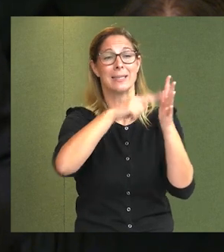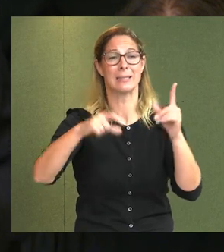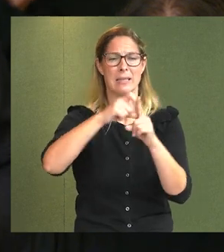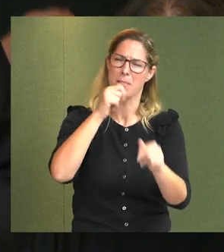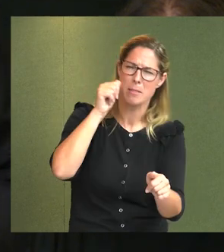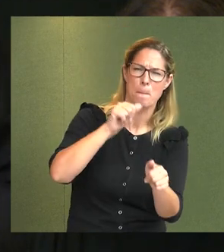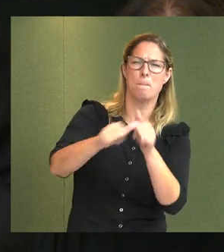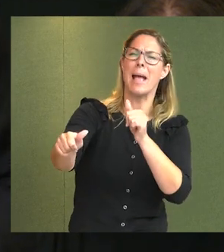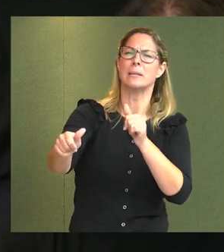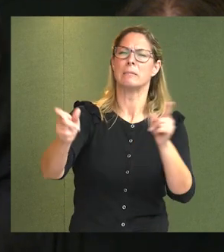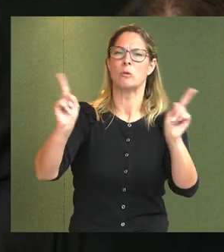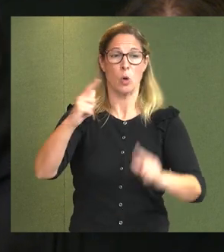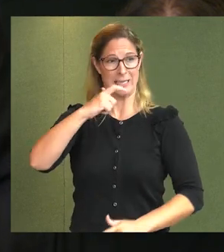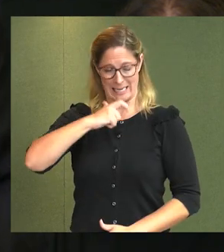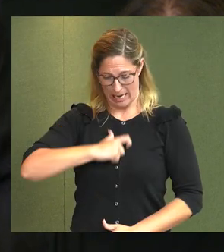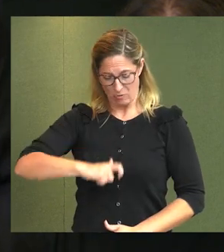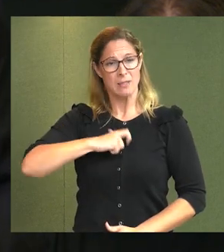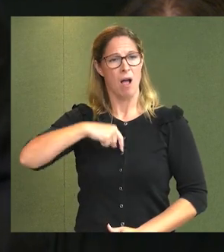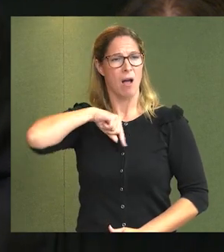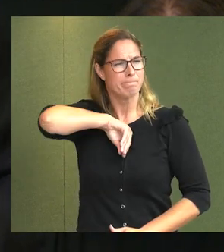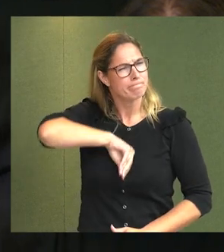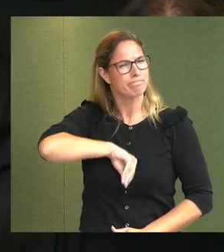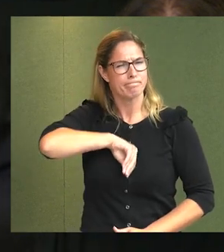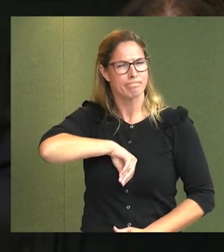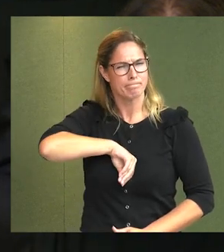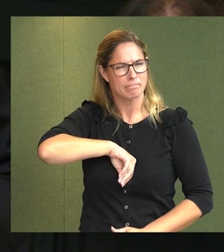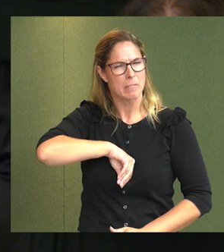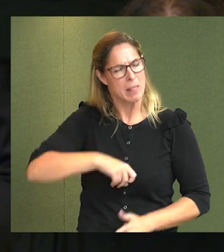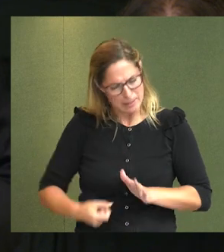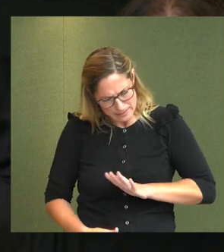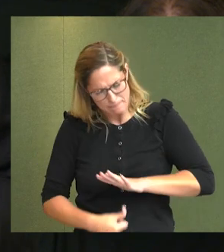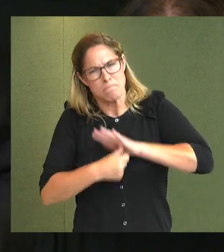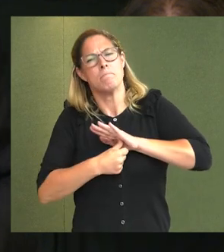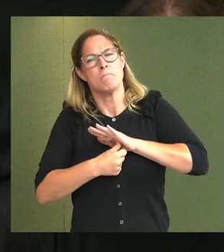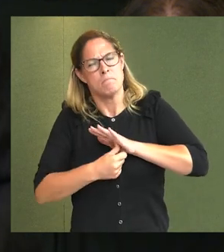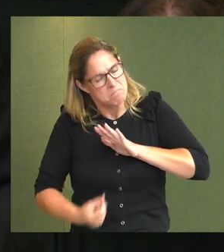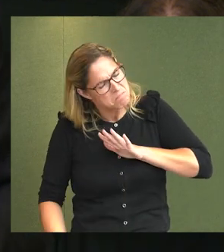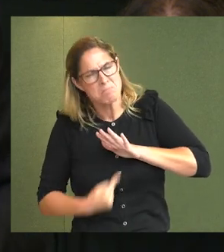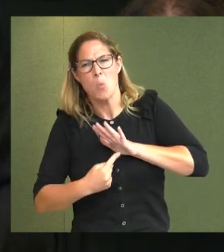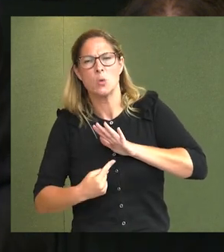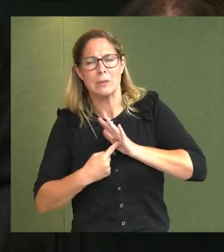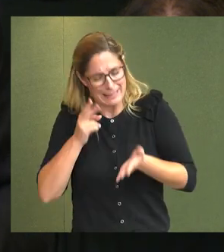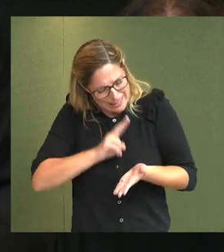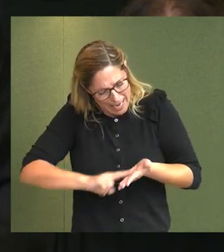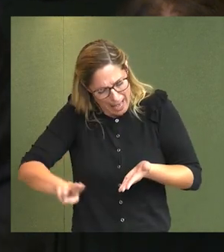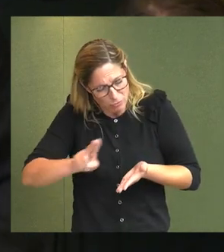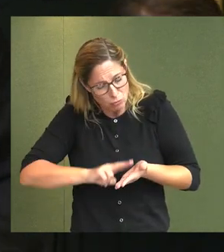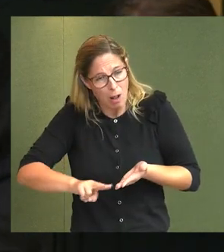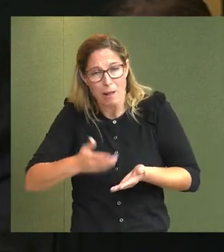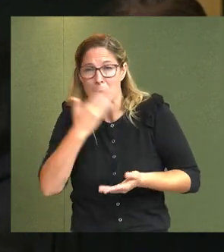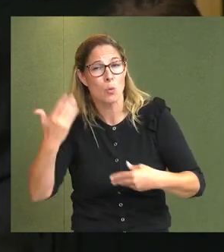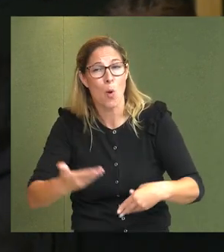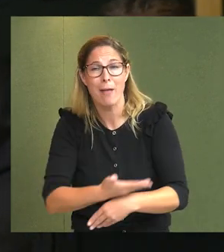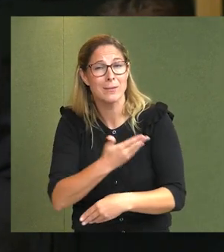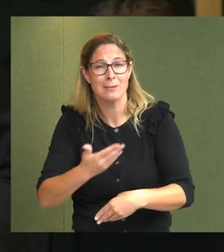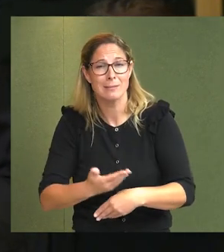Character is one's capital. It comes naturally, without effort or intent. It's what breaks through